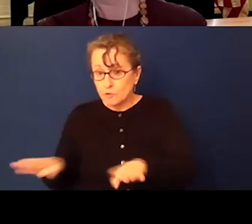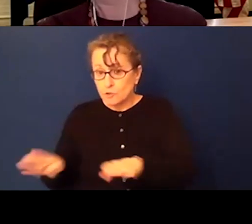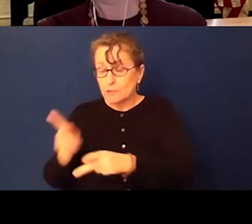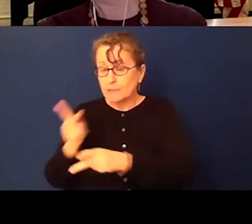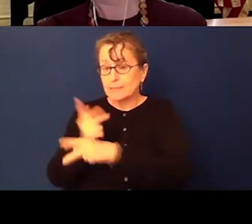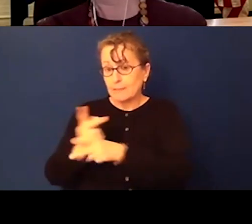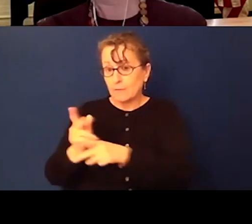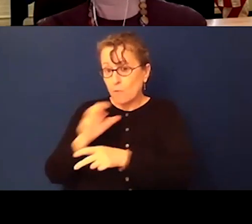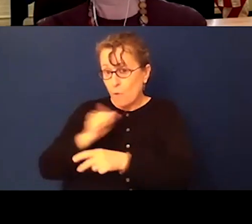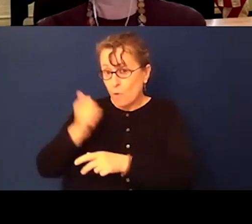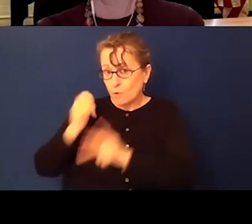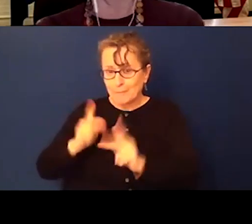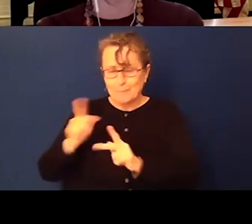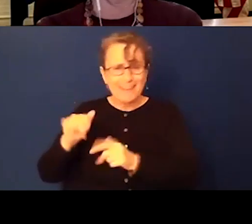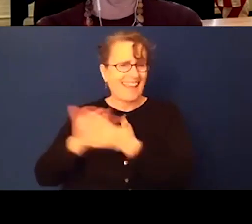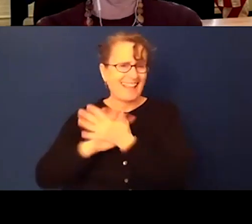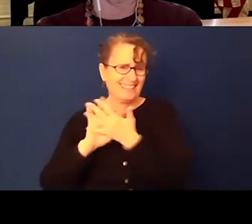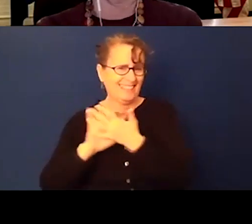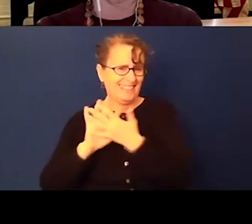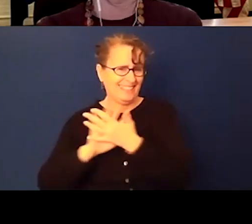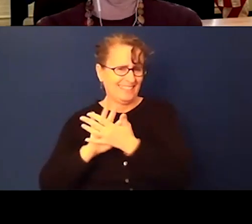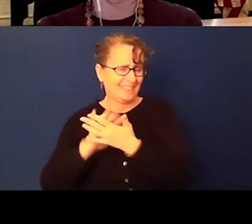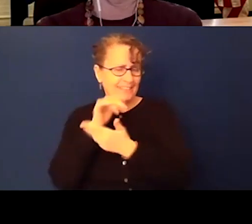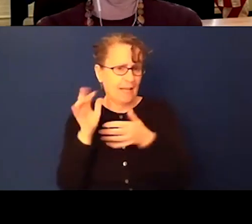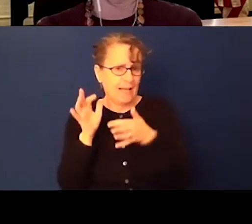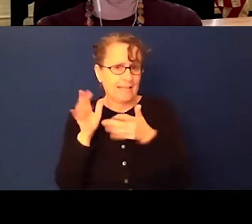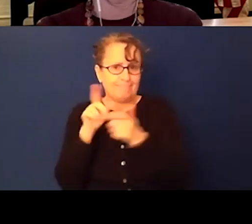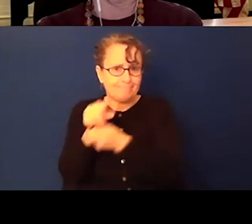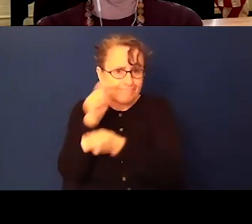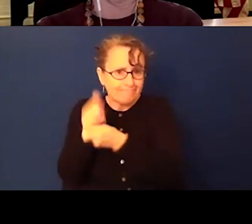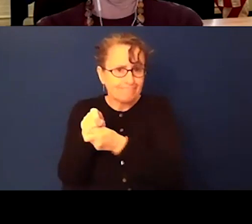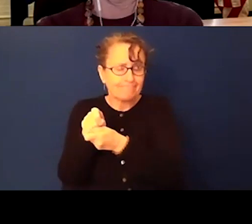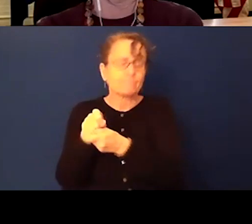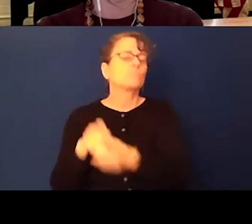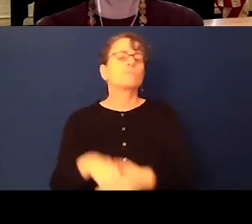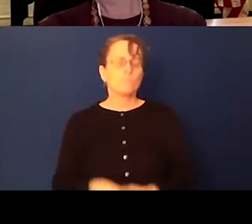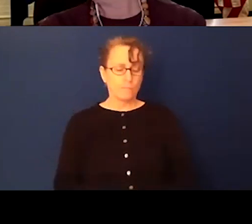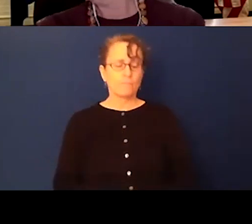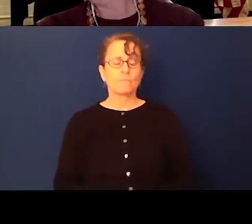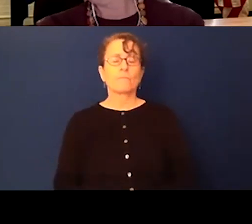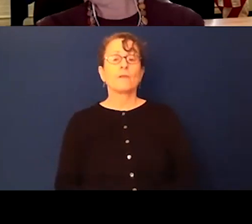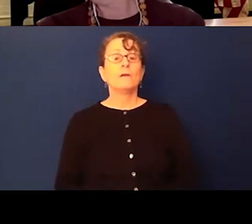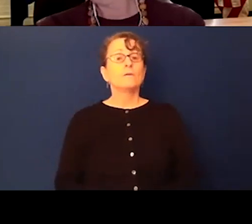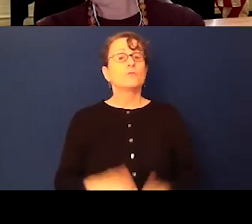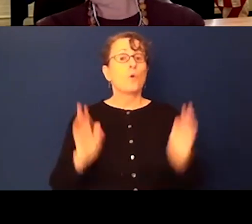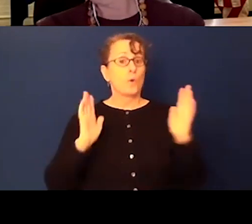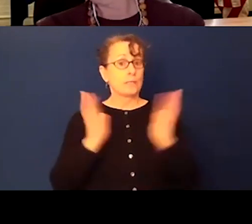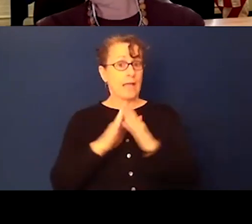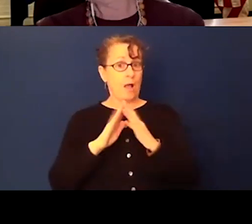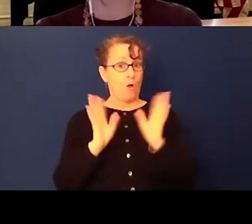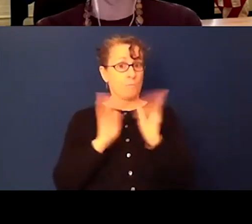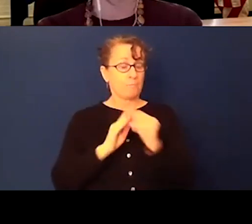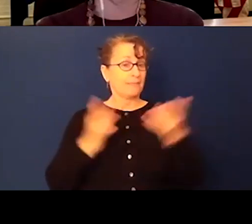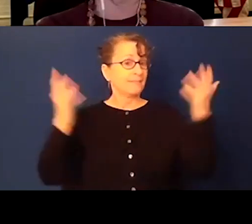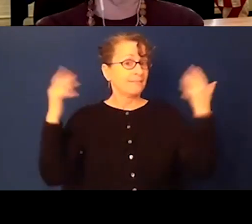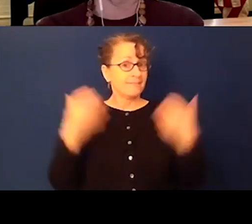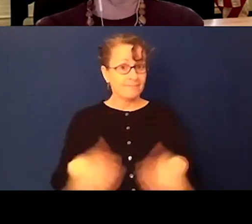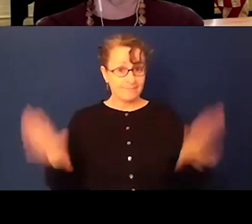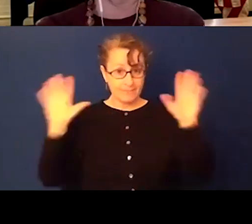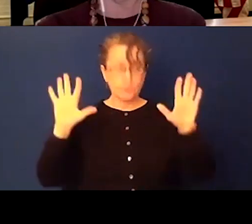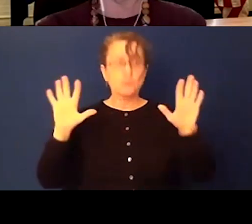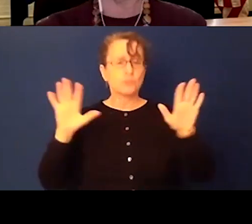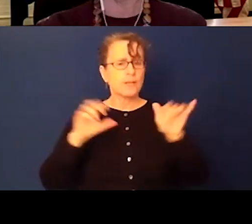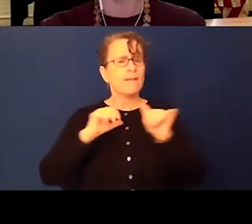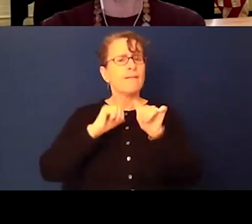our annual consideration coming out of town meeting of follow-up actions that either the select board or town staff would need to take to